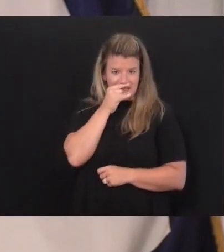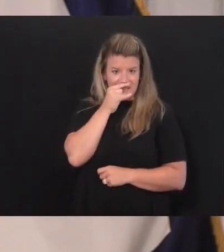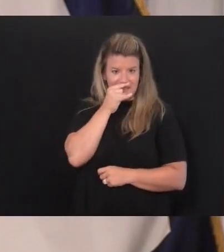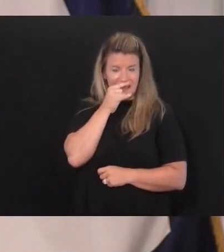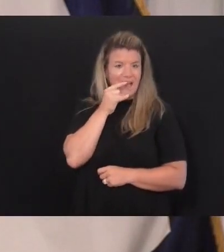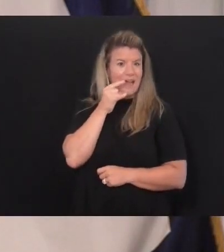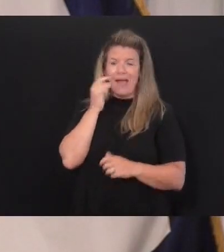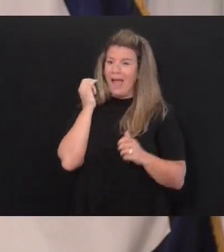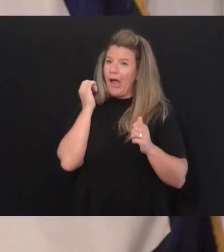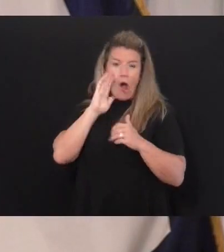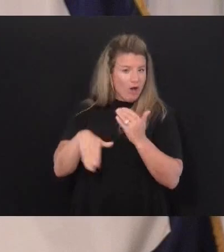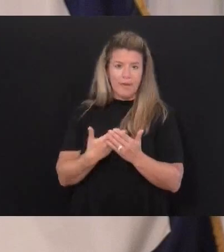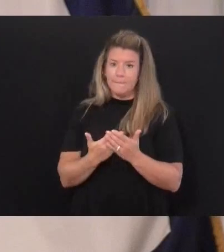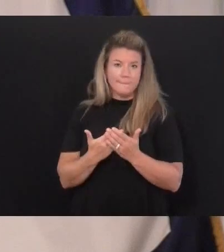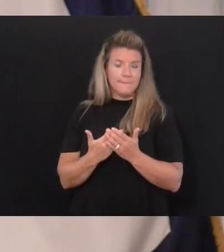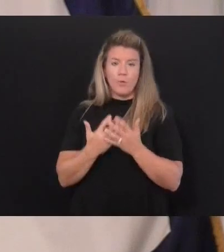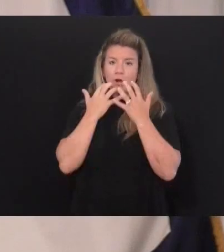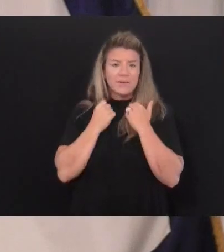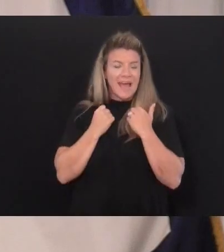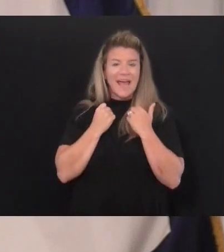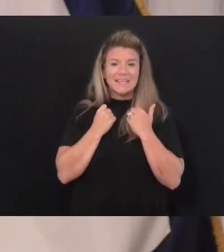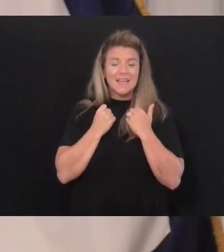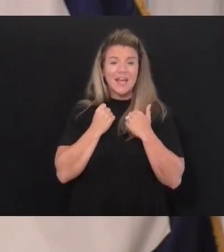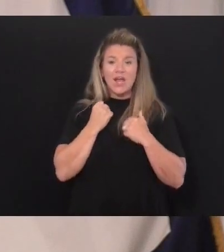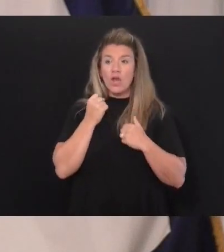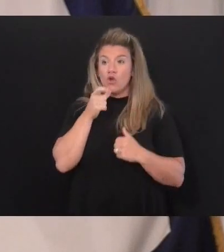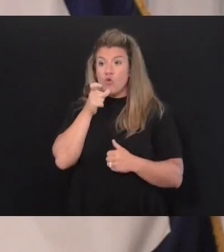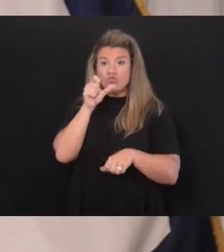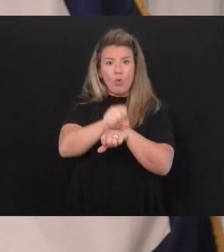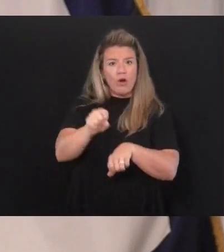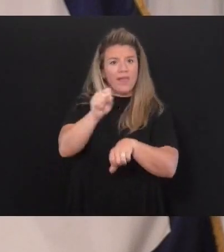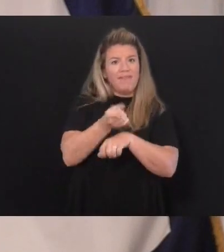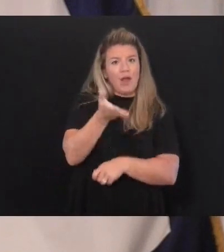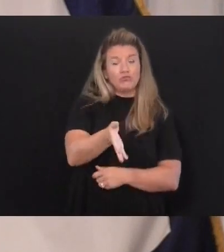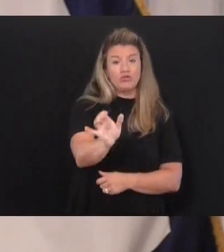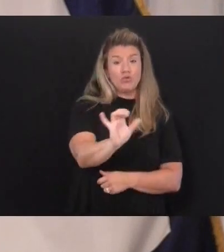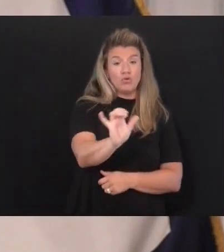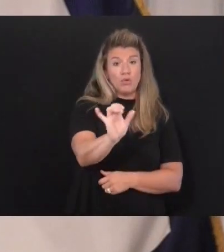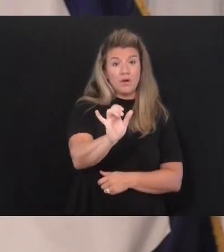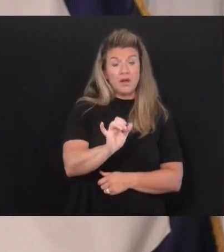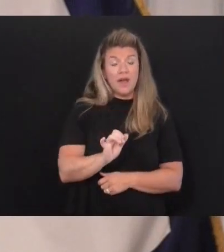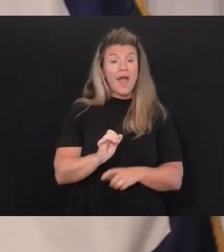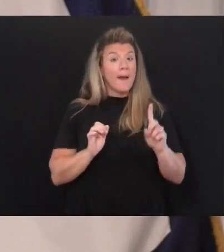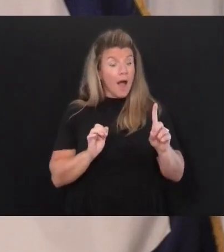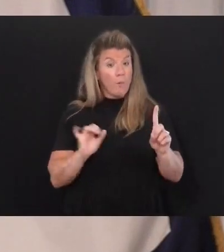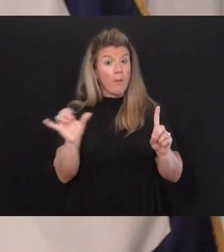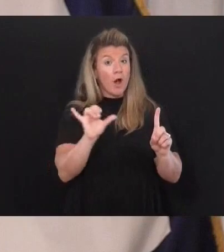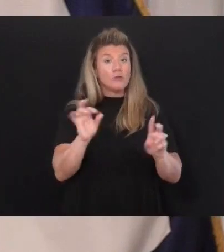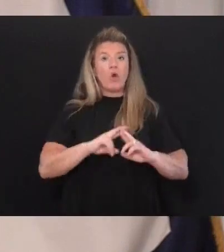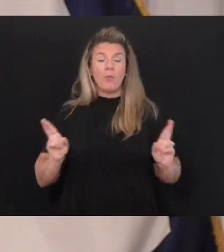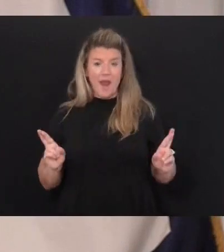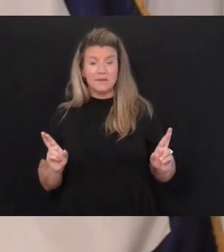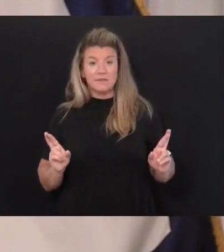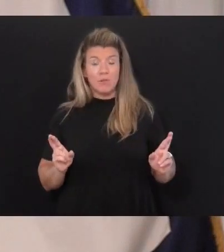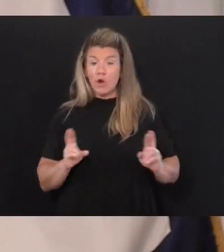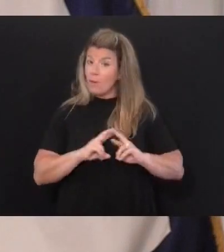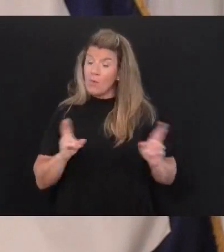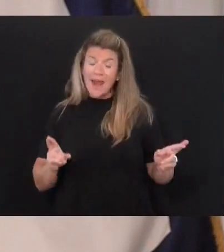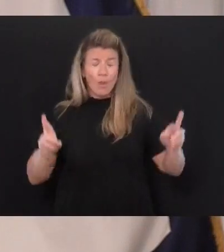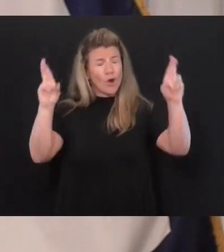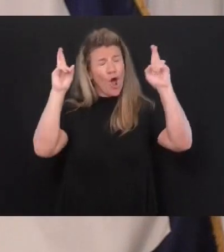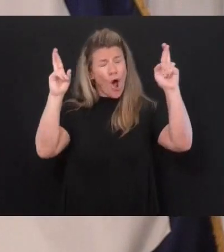doctor in Beckley, specializing in internal medicine, and she also has a master's in public health. I mean, she has done so